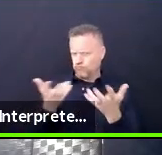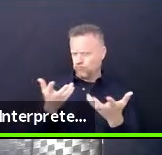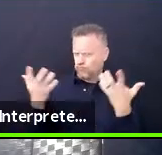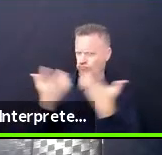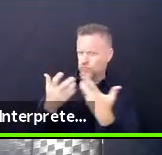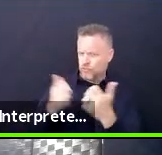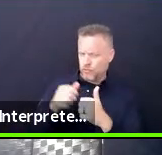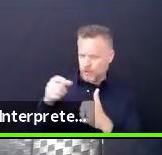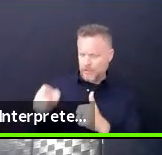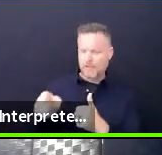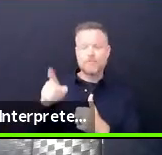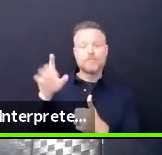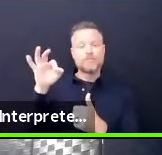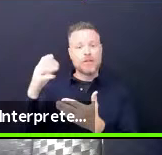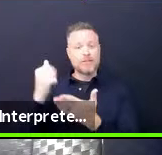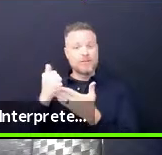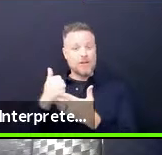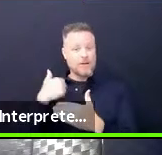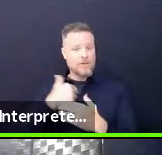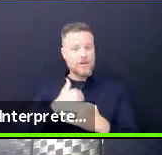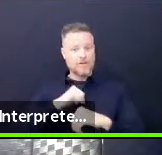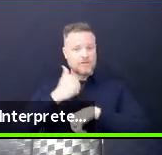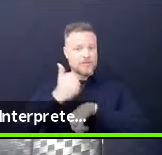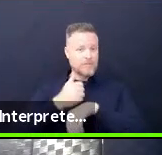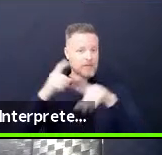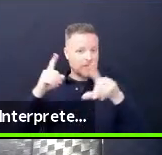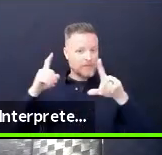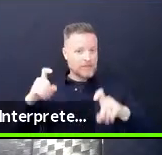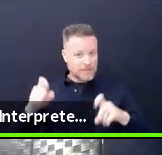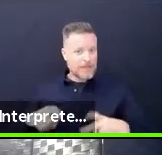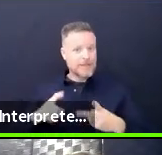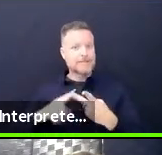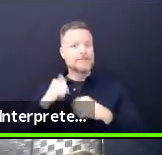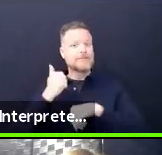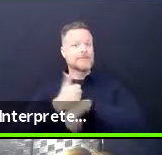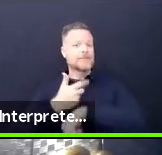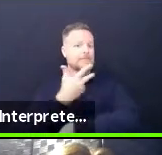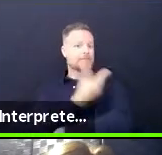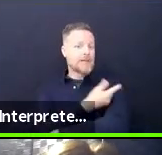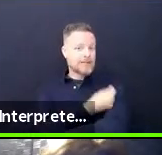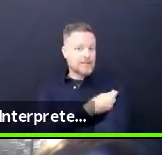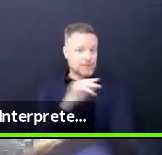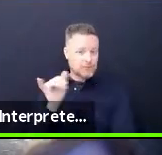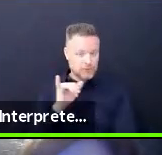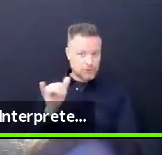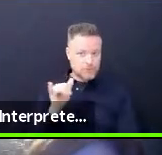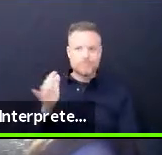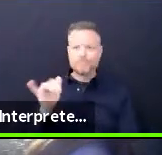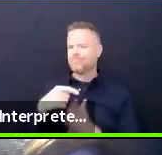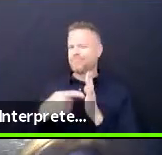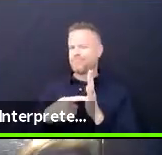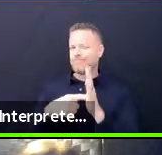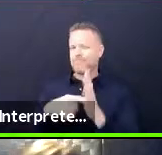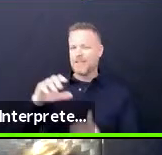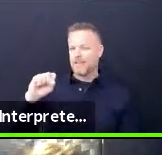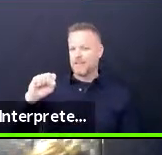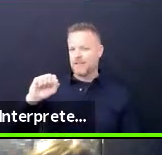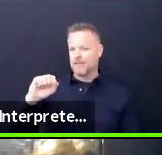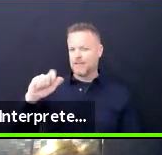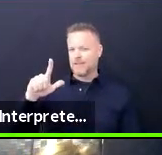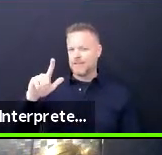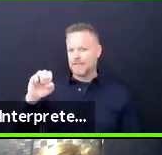the testing, with the vaccines. Sometimes the locations, Salem, for instance, we're kind